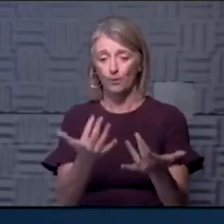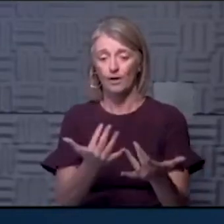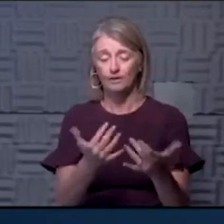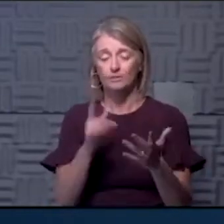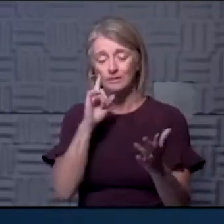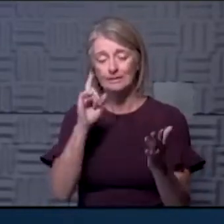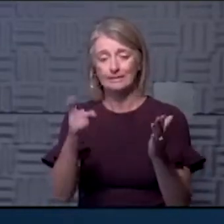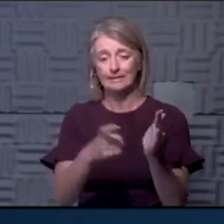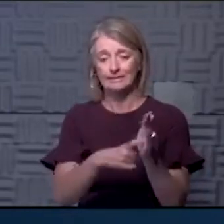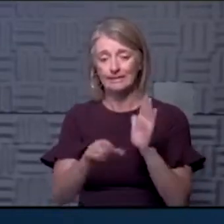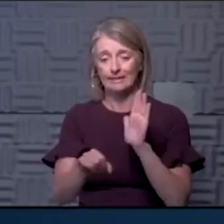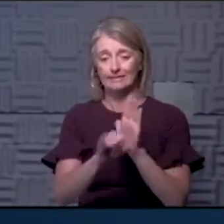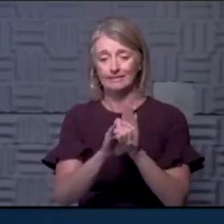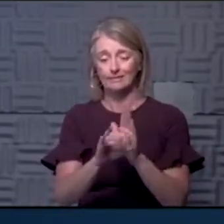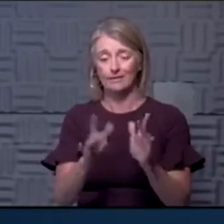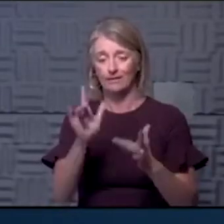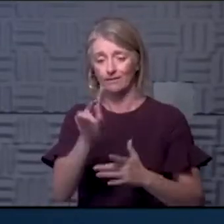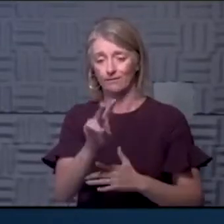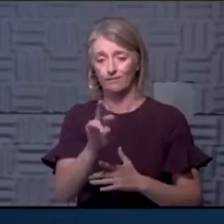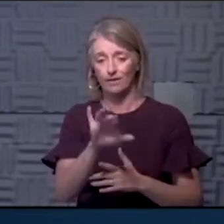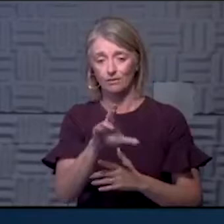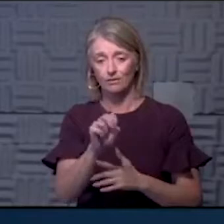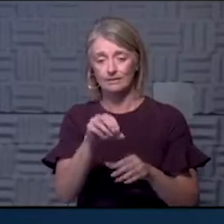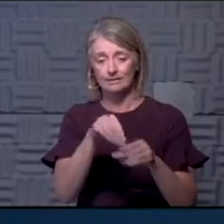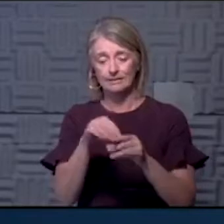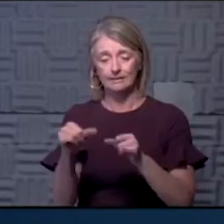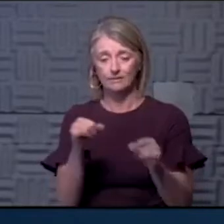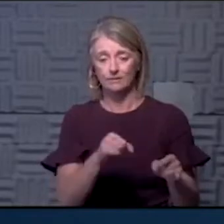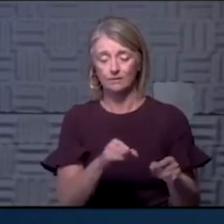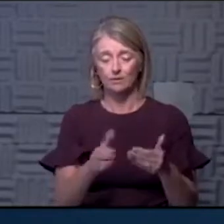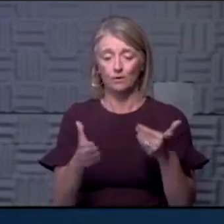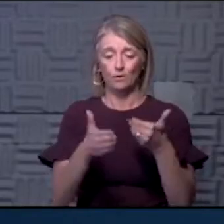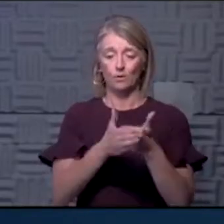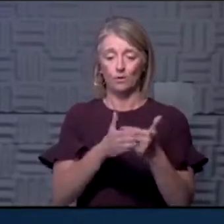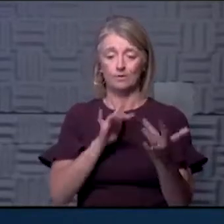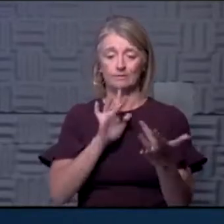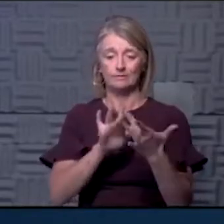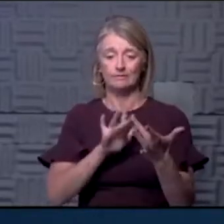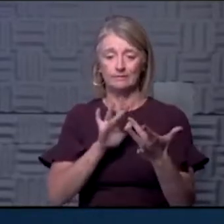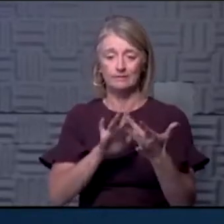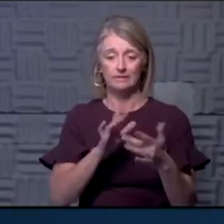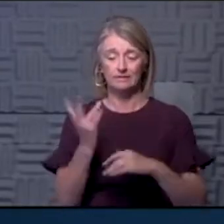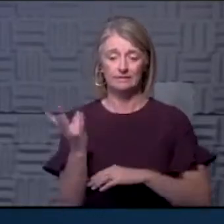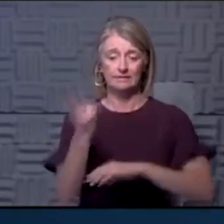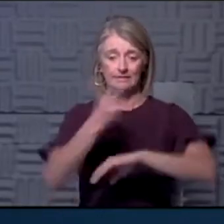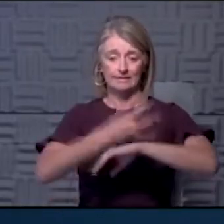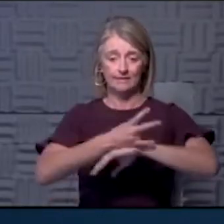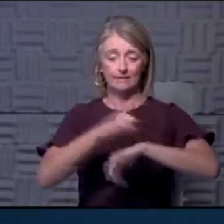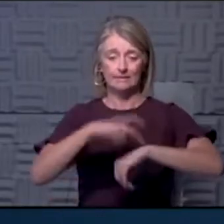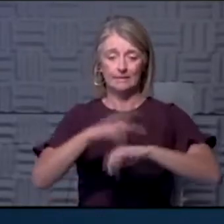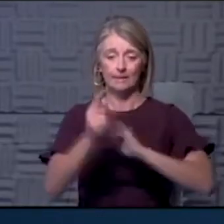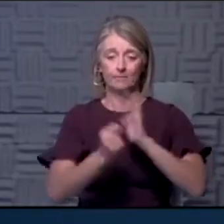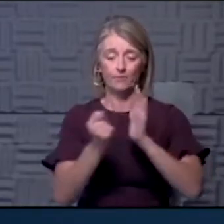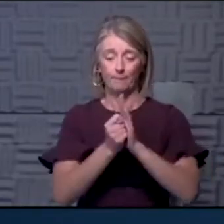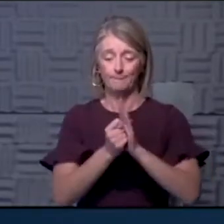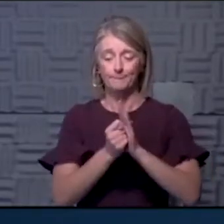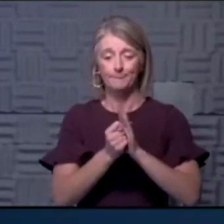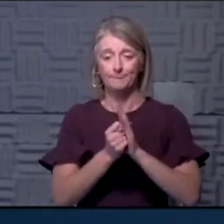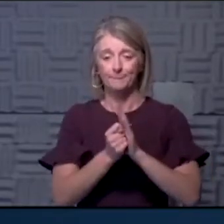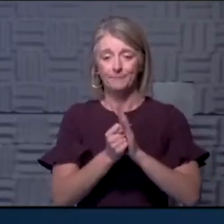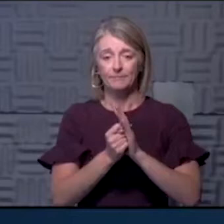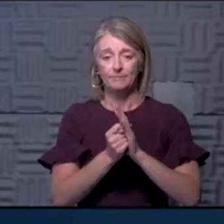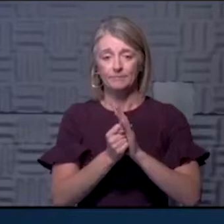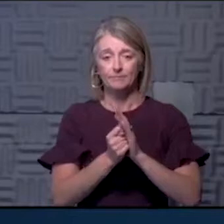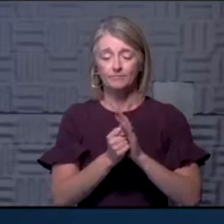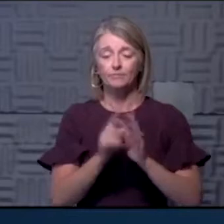to detect virus in the individual. And so for the close contacts, we're now using a 7-day time frame, which was